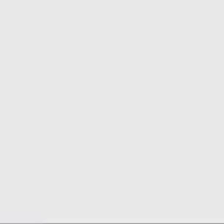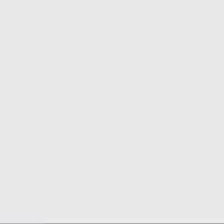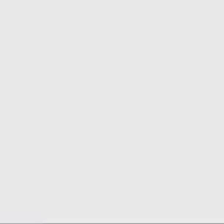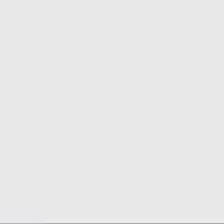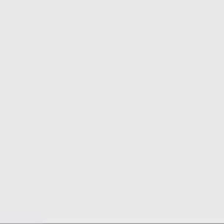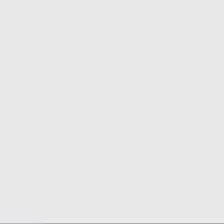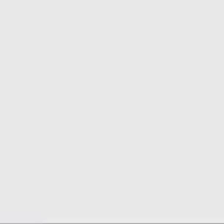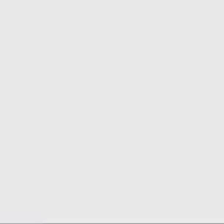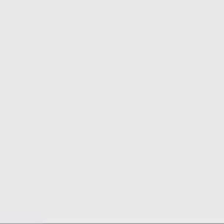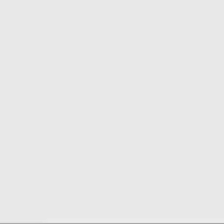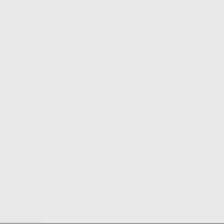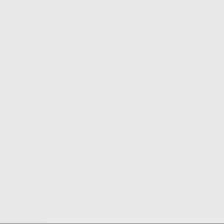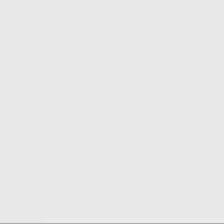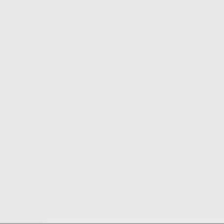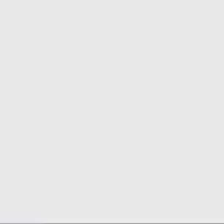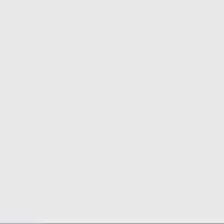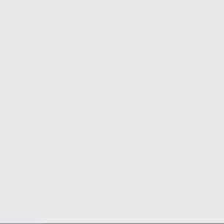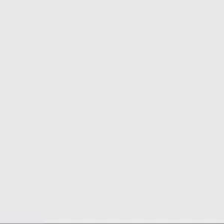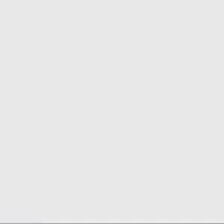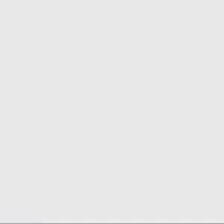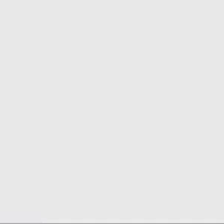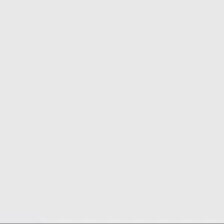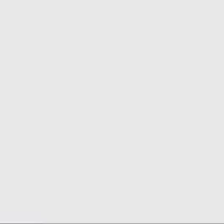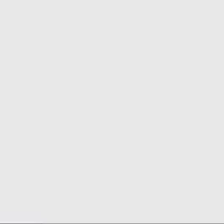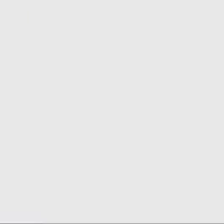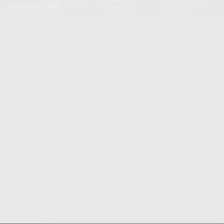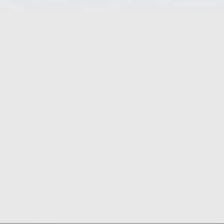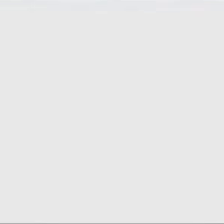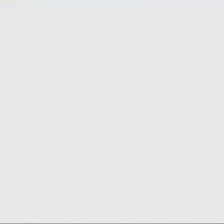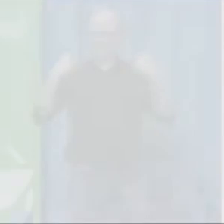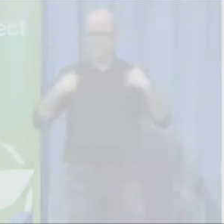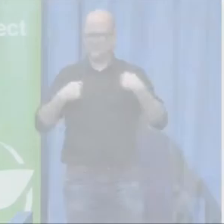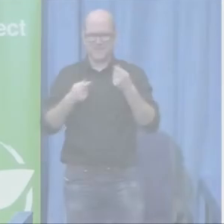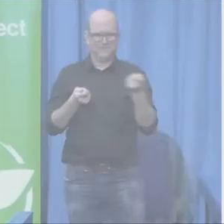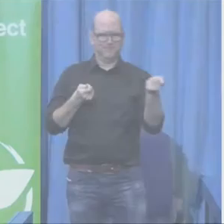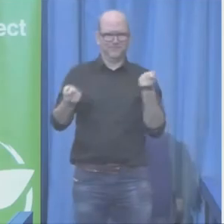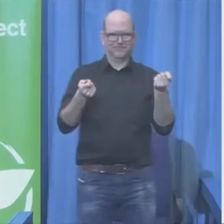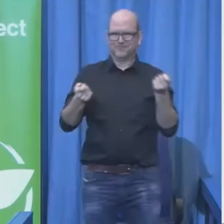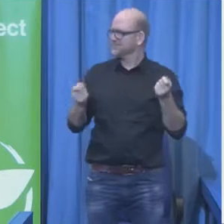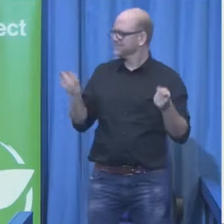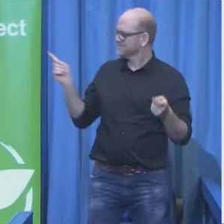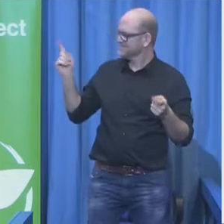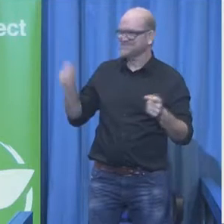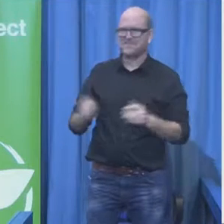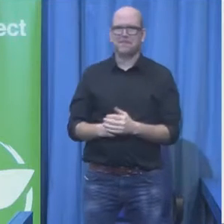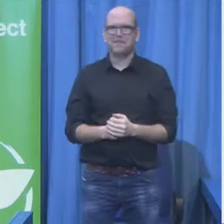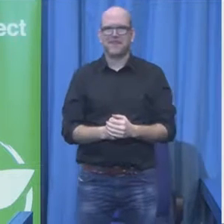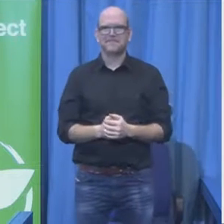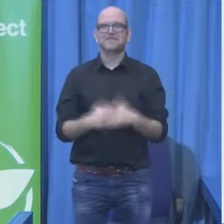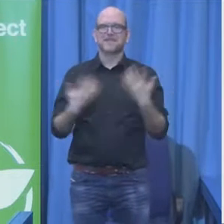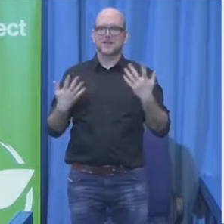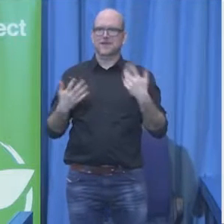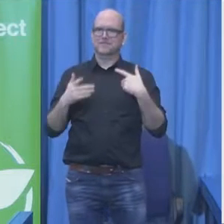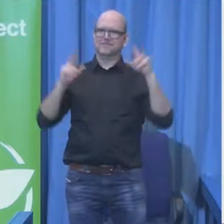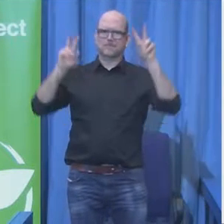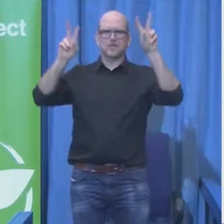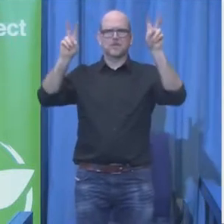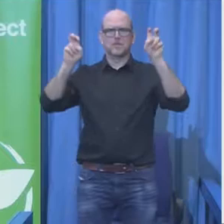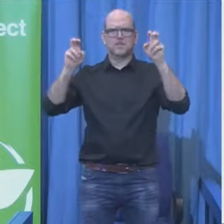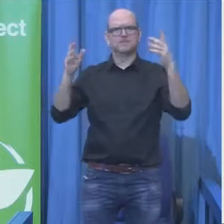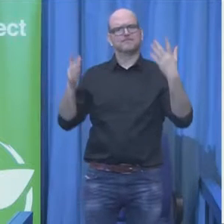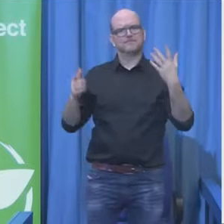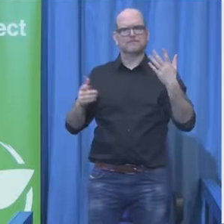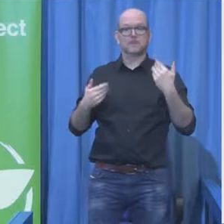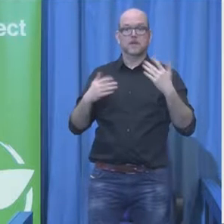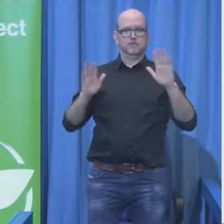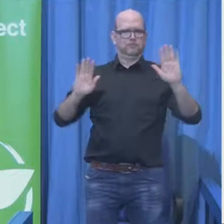which is the International Policymaker Forum on Advancing Inclusive Vocational Training and Employment. I'm Stefan TROEMEL. I work